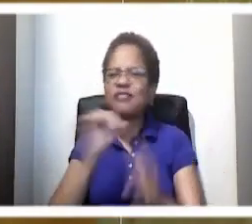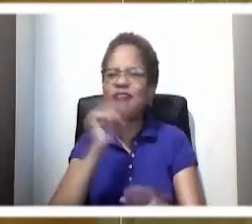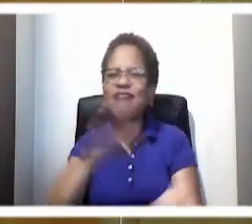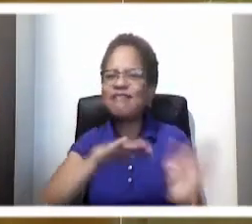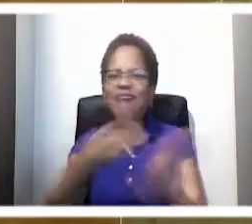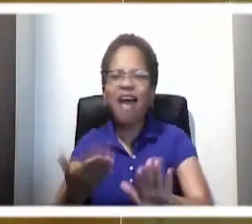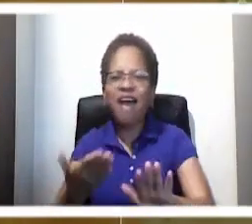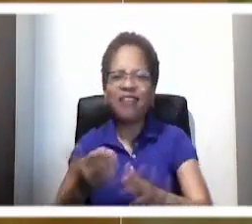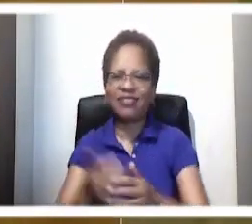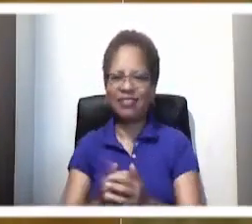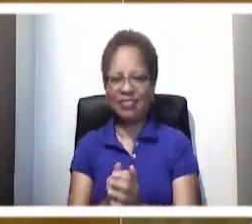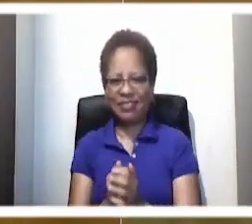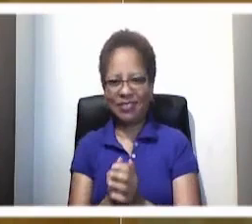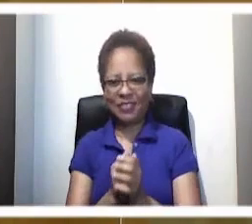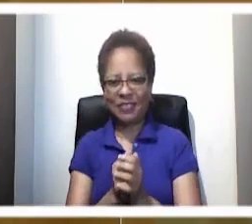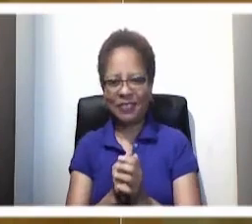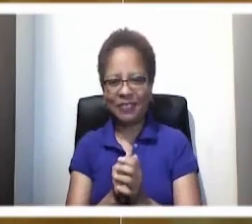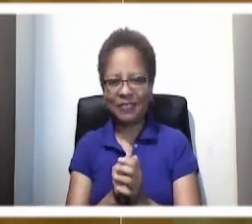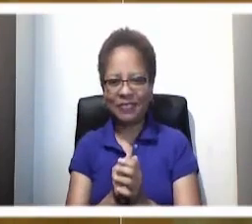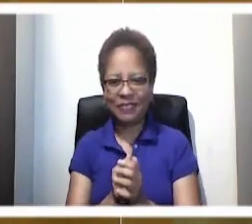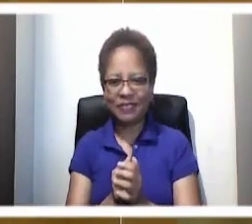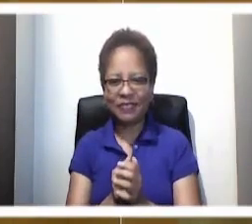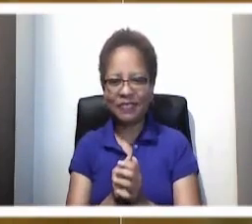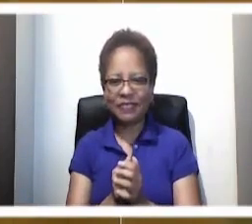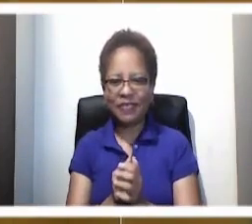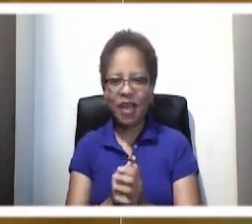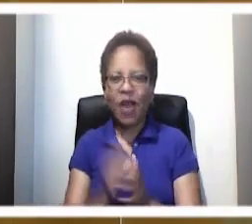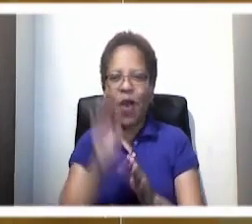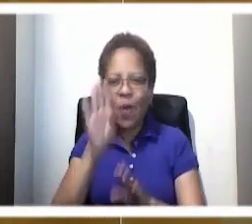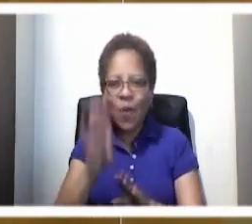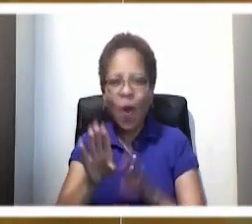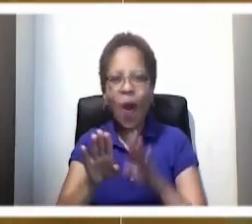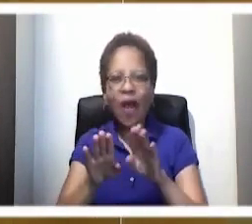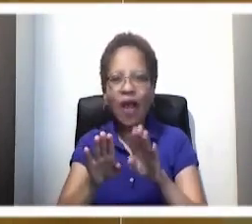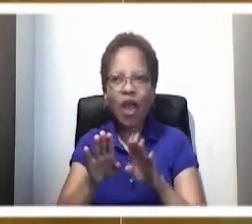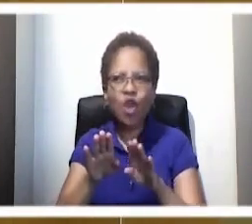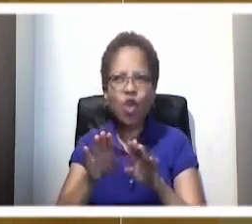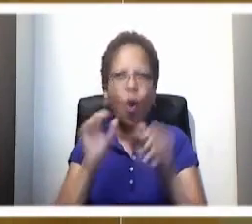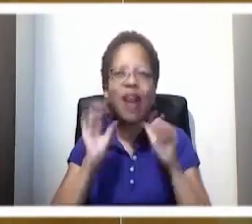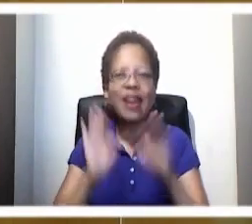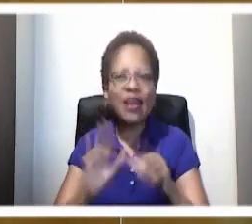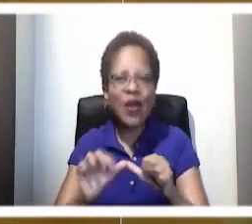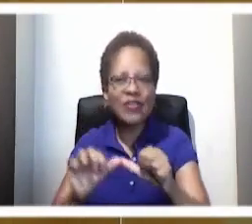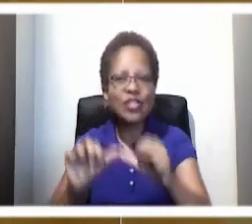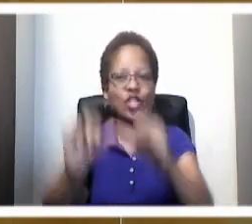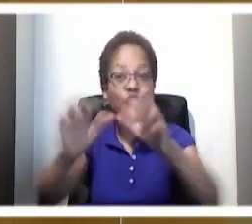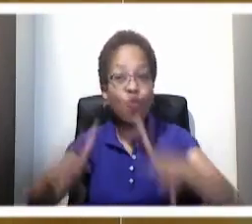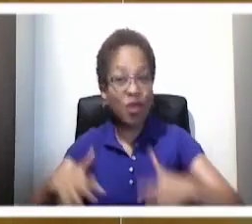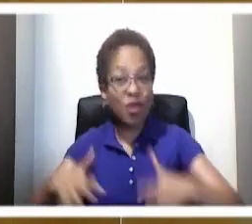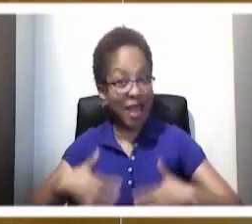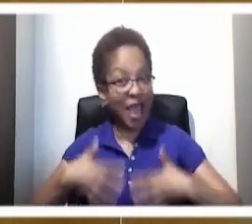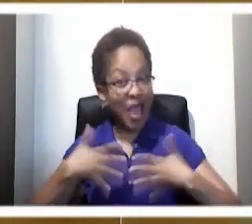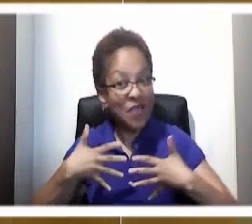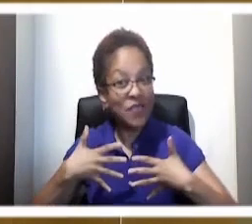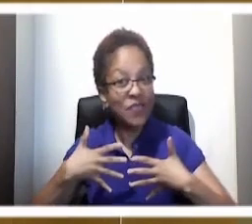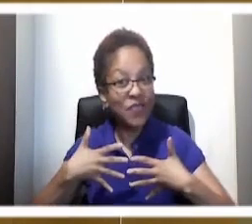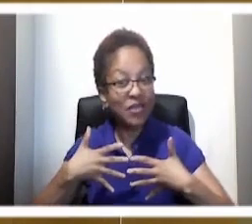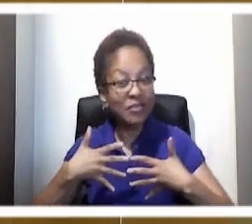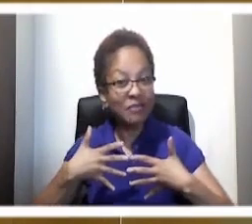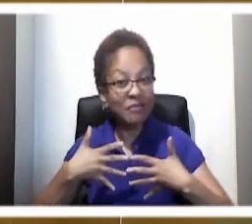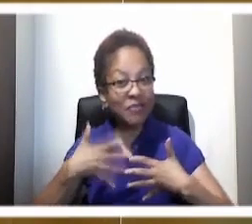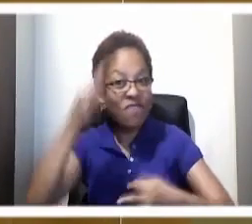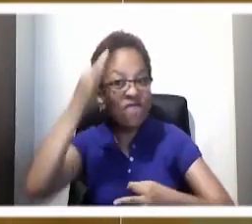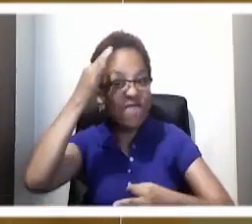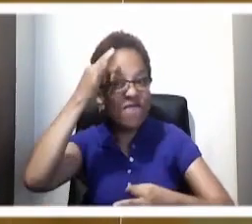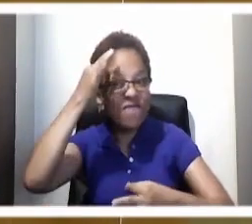in Christ, walking by faith in the midst of his own COVID-like moment